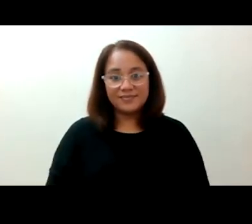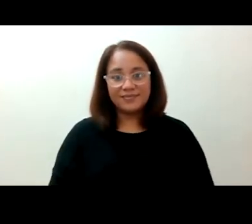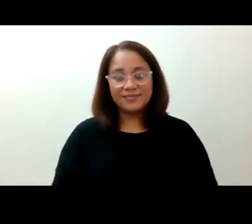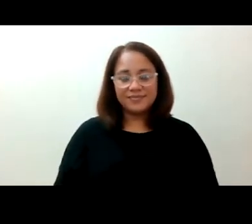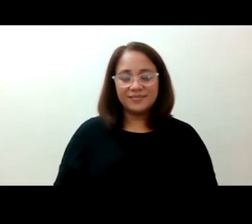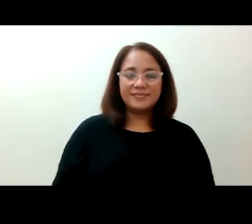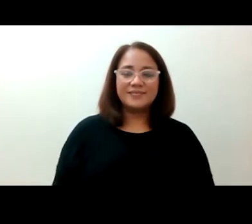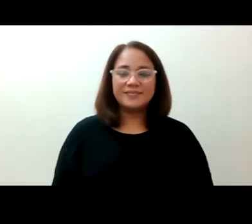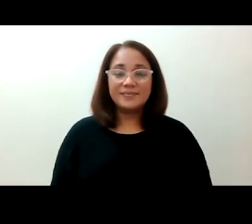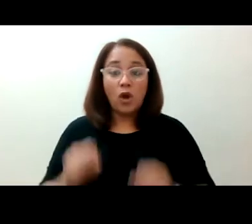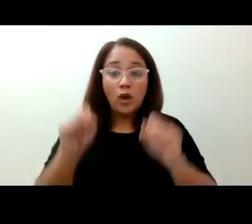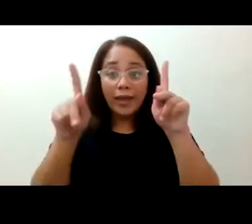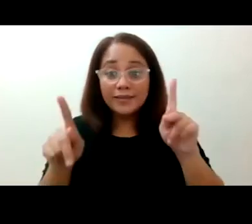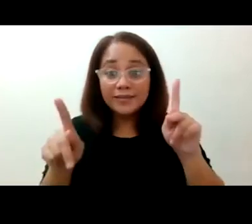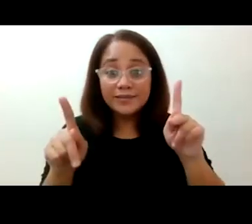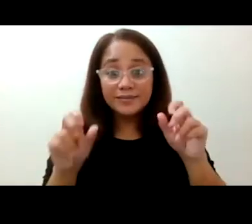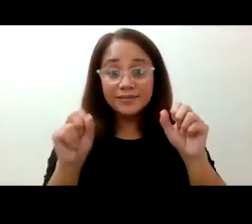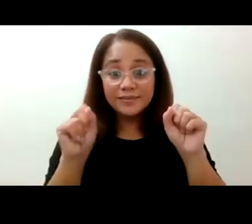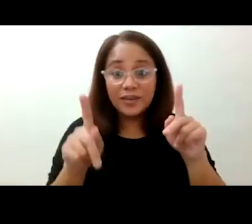Okay?